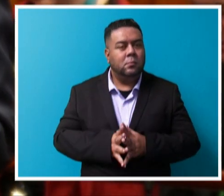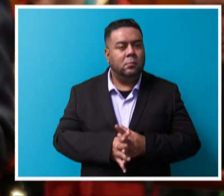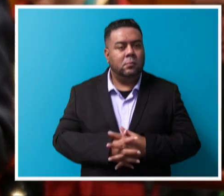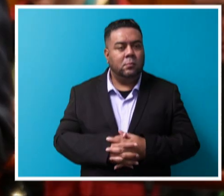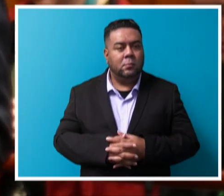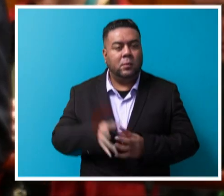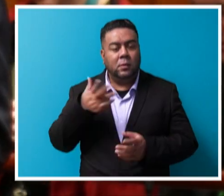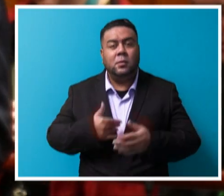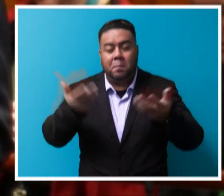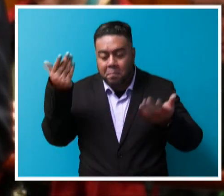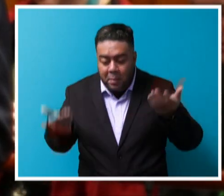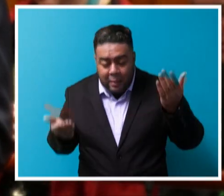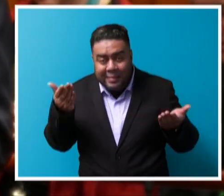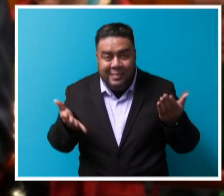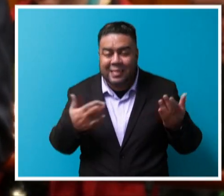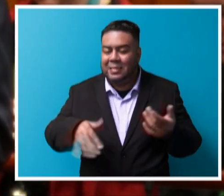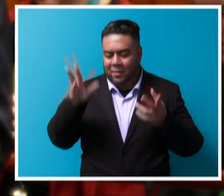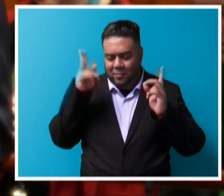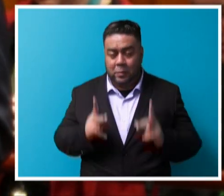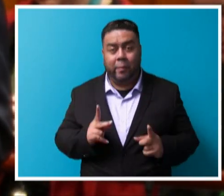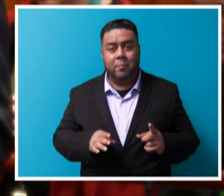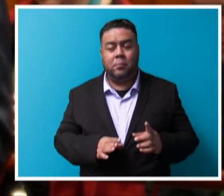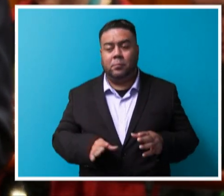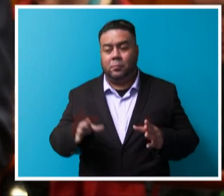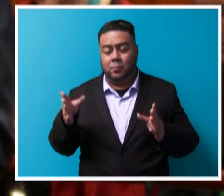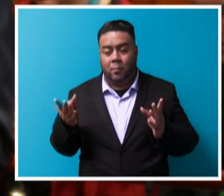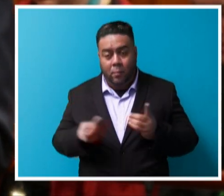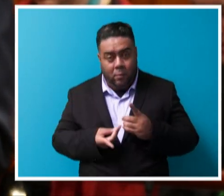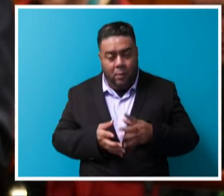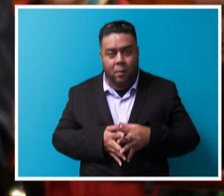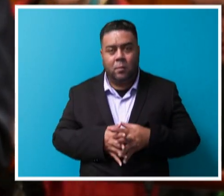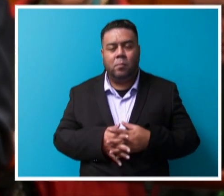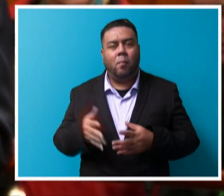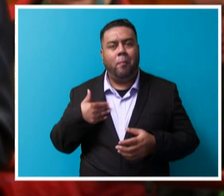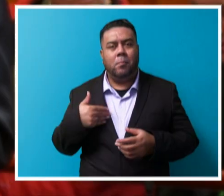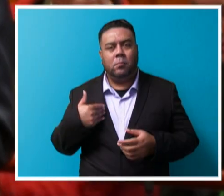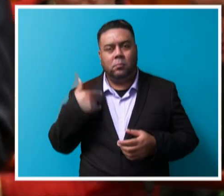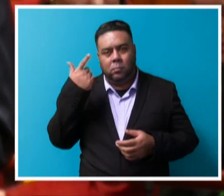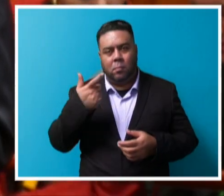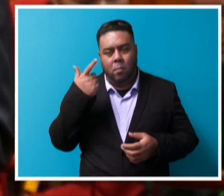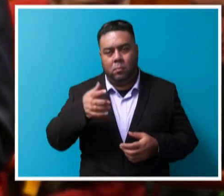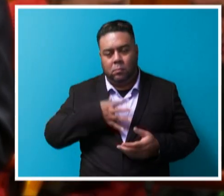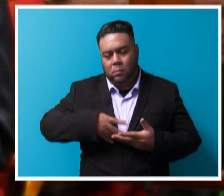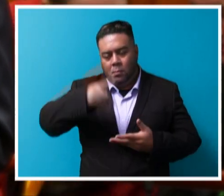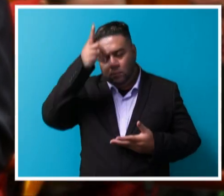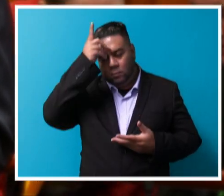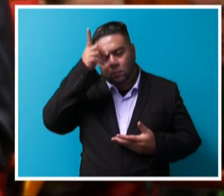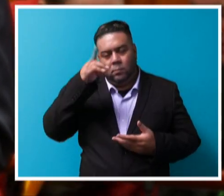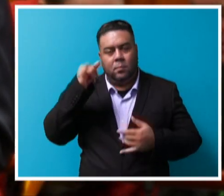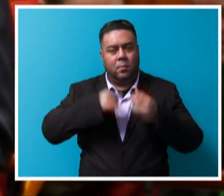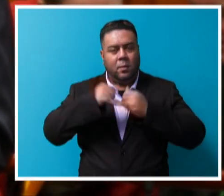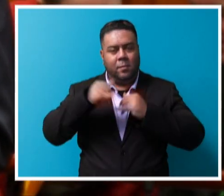It balances fiscal discipline with strategic investment in healthcare, education, infrastructure,